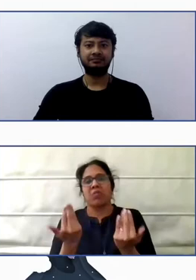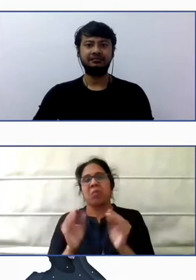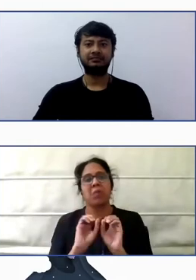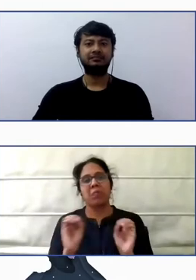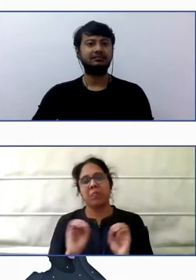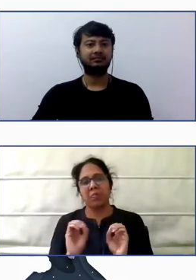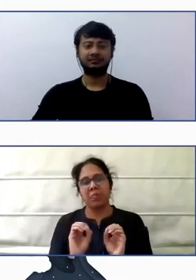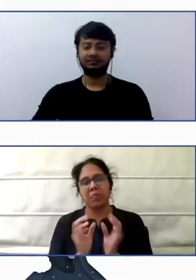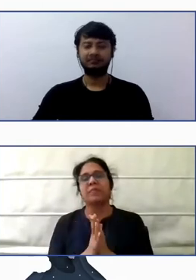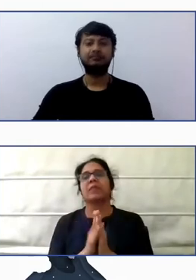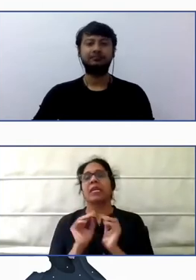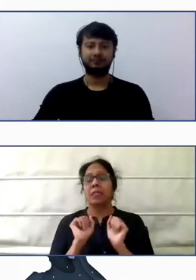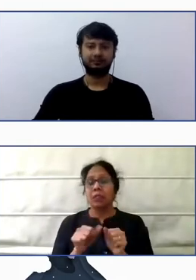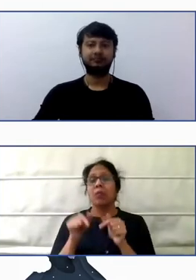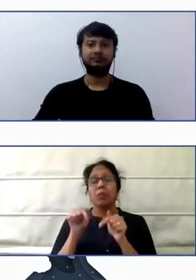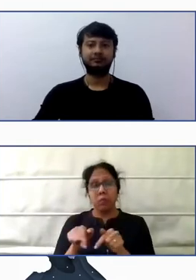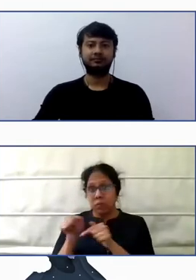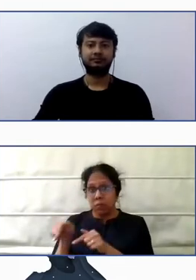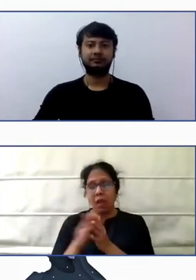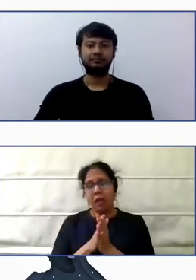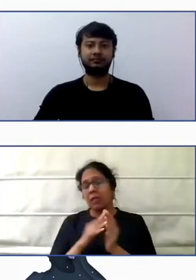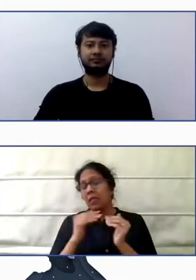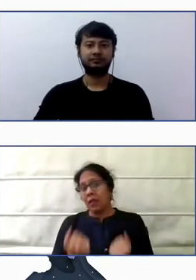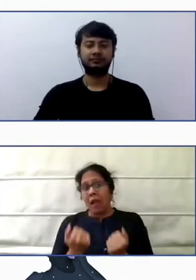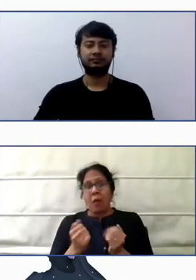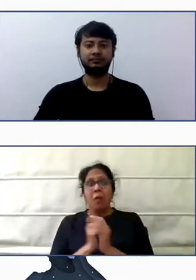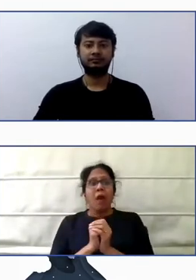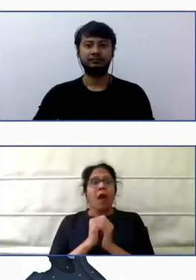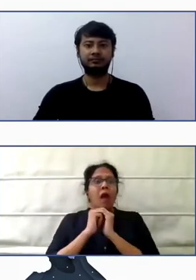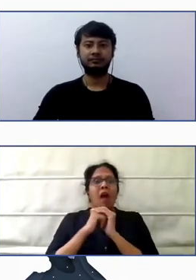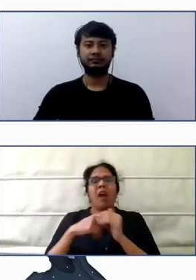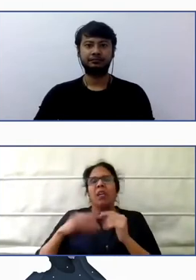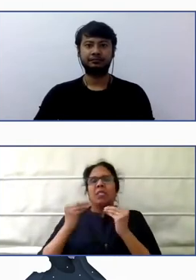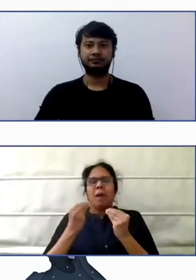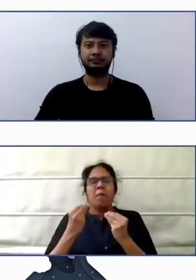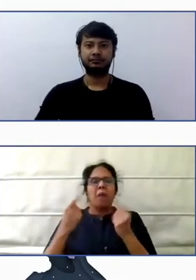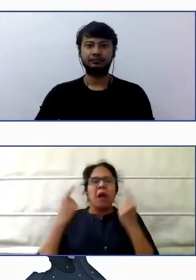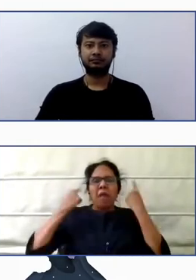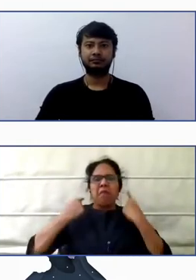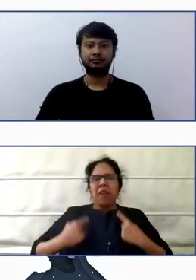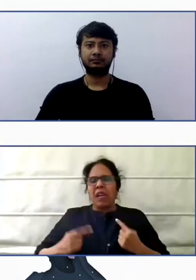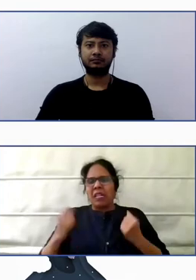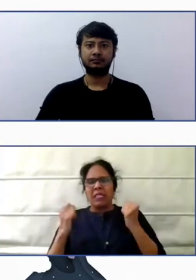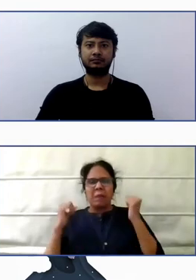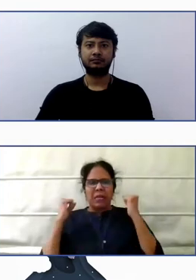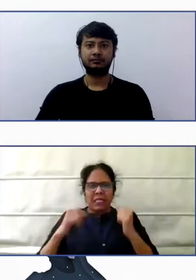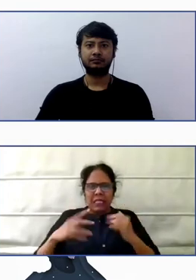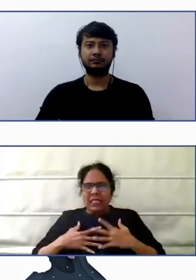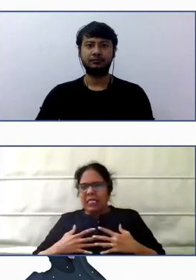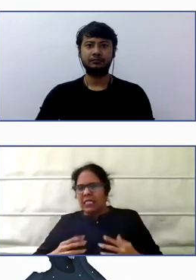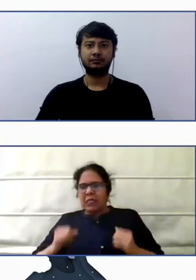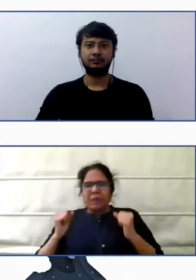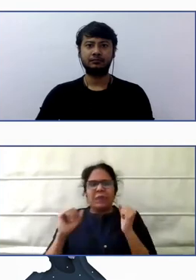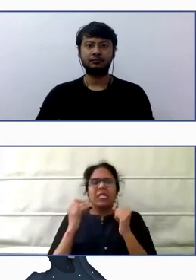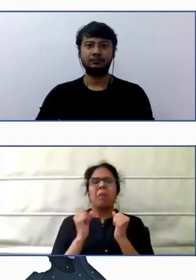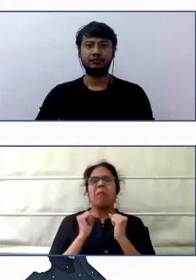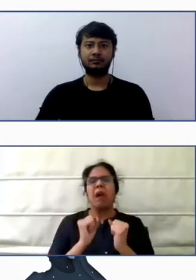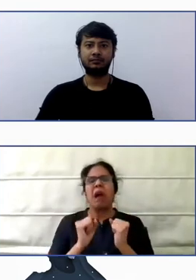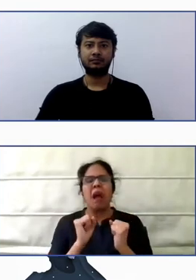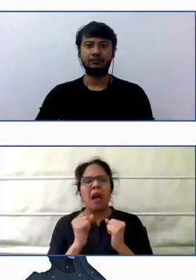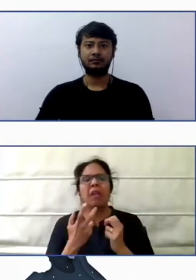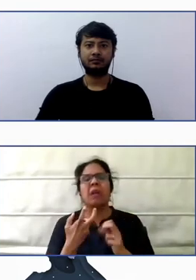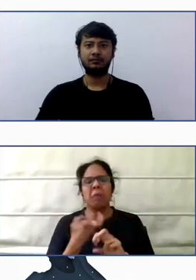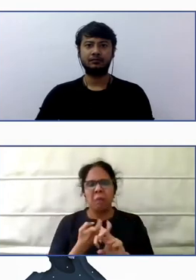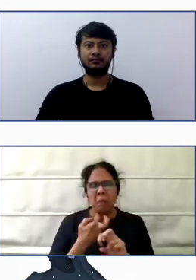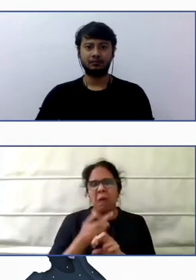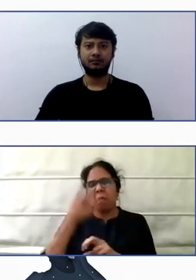because of that, we are getting a physical discomforts which is causing a lot of